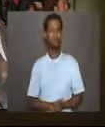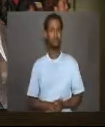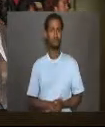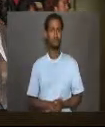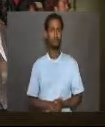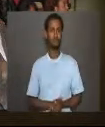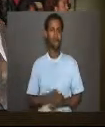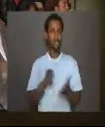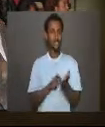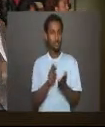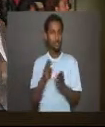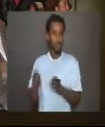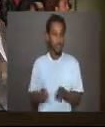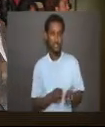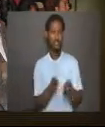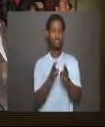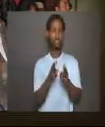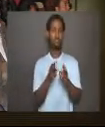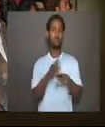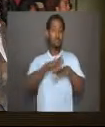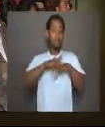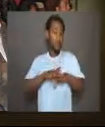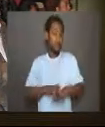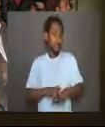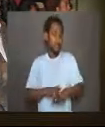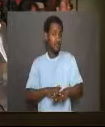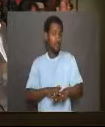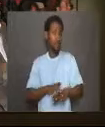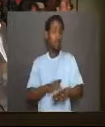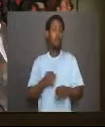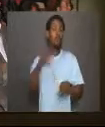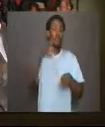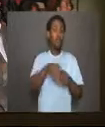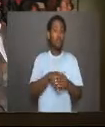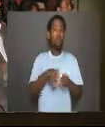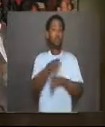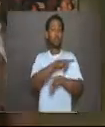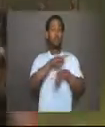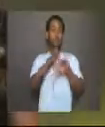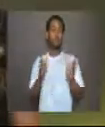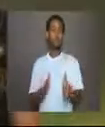The democratic system depends upon the input of citizens.